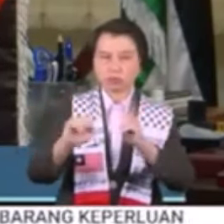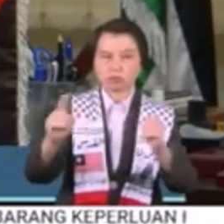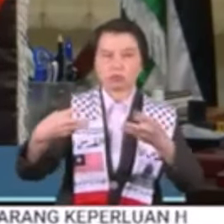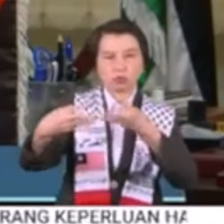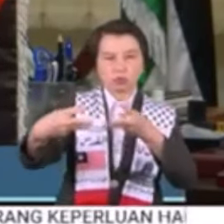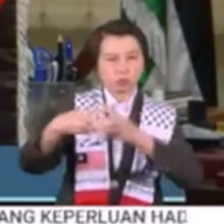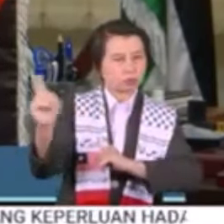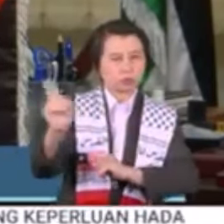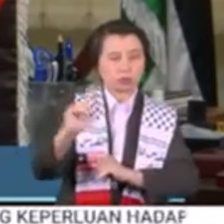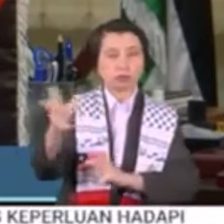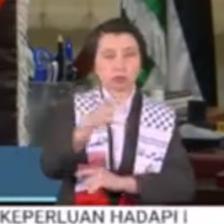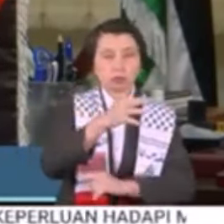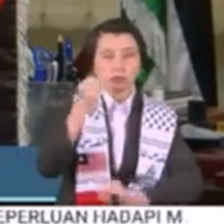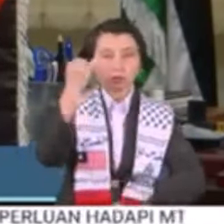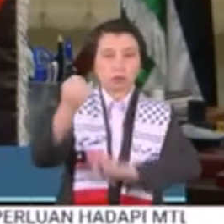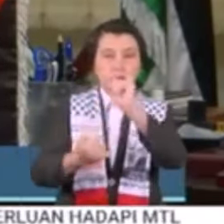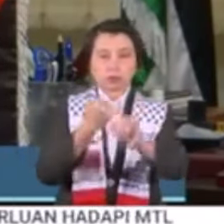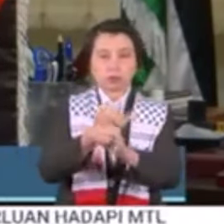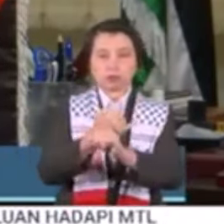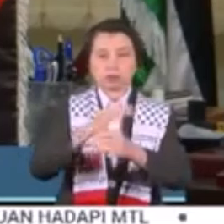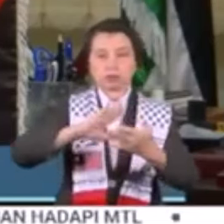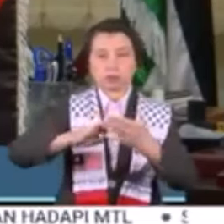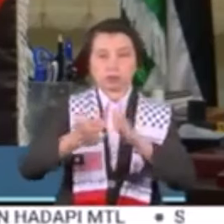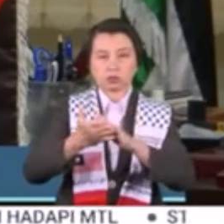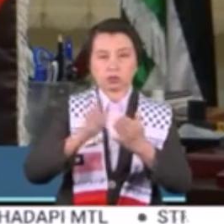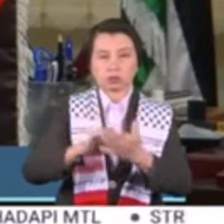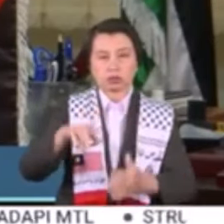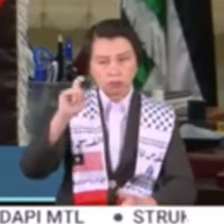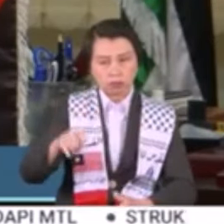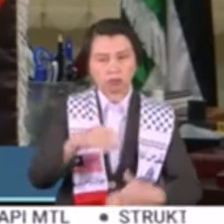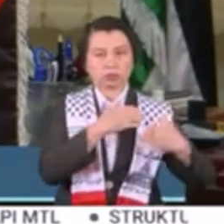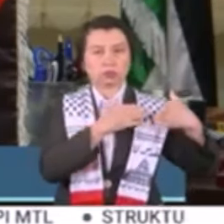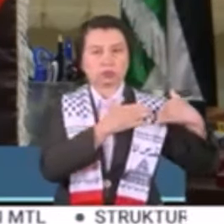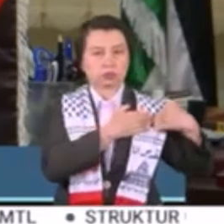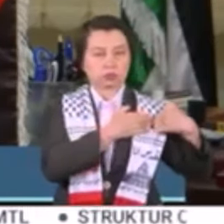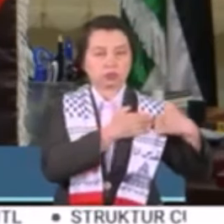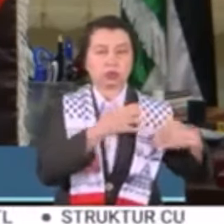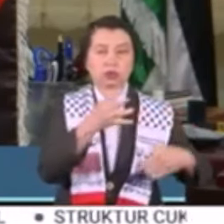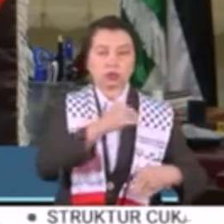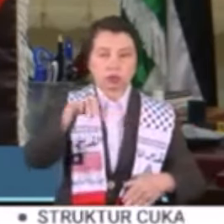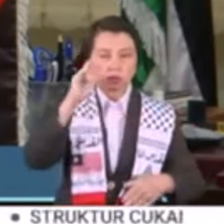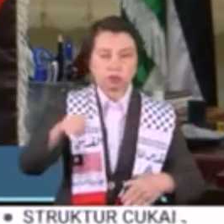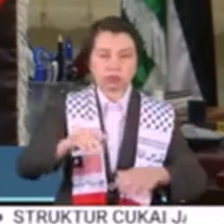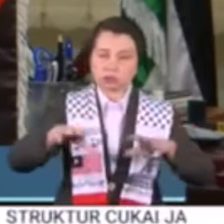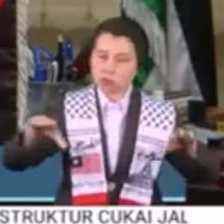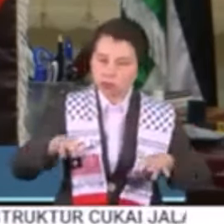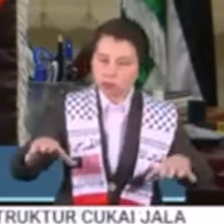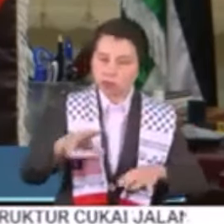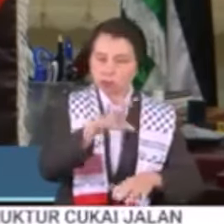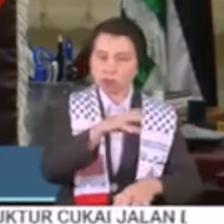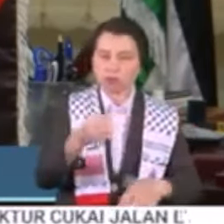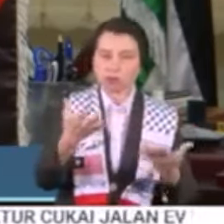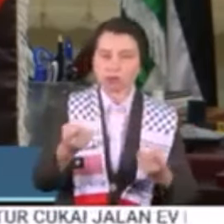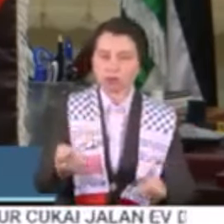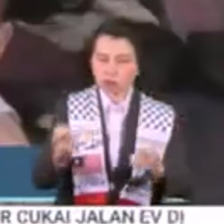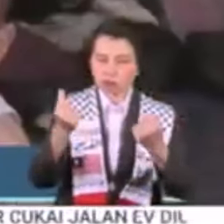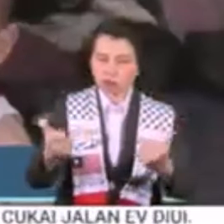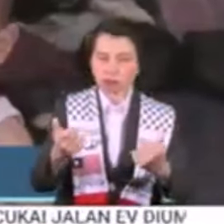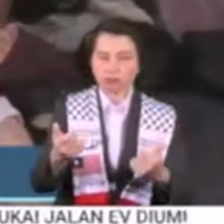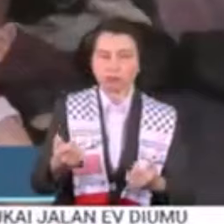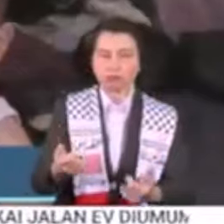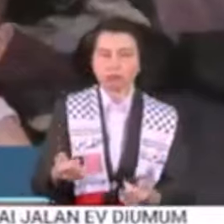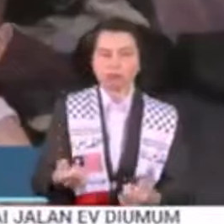solution. International community is responsible of implementing an immediate